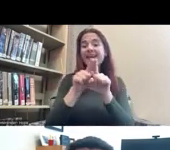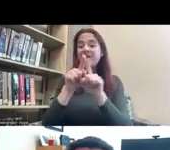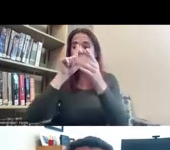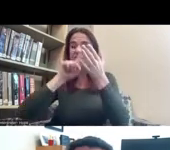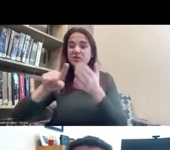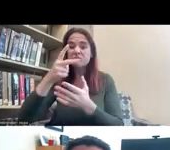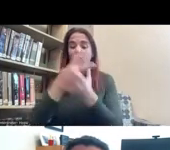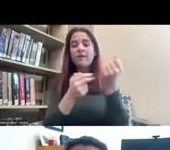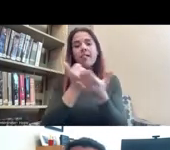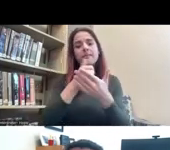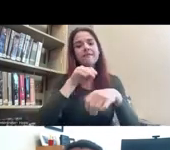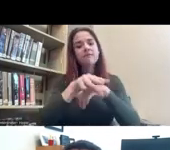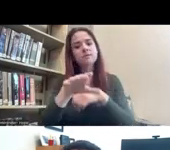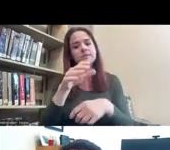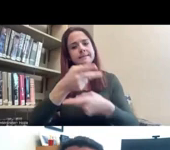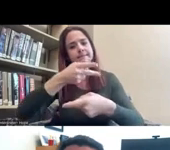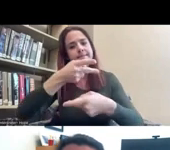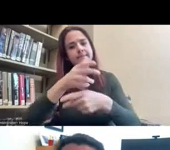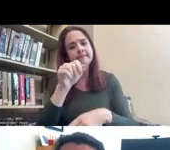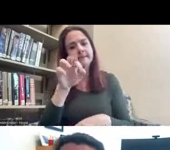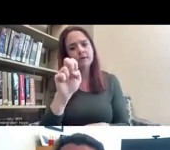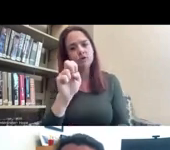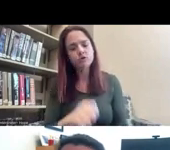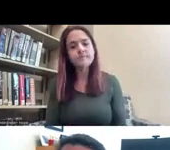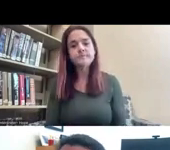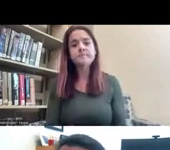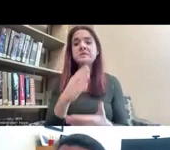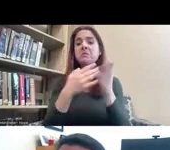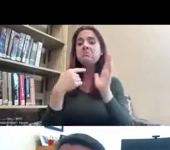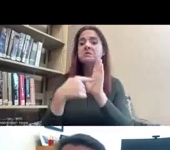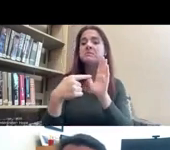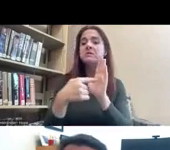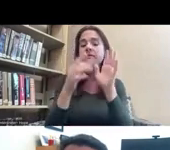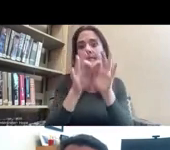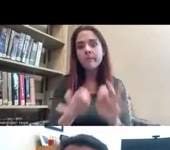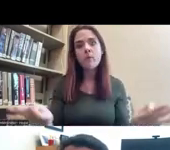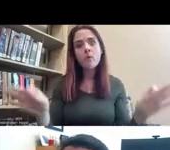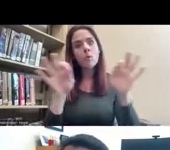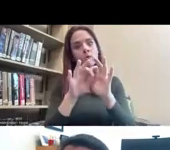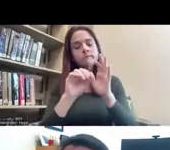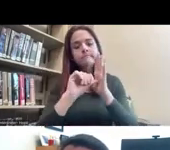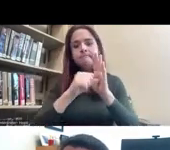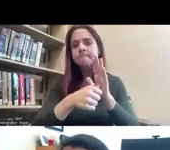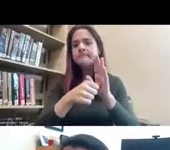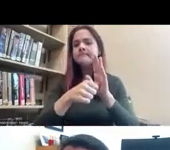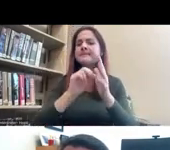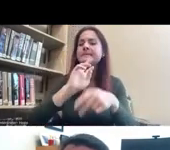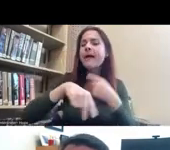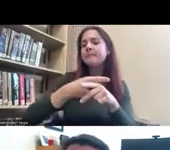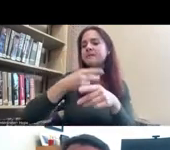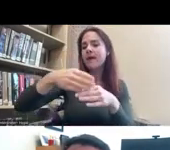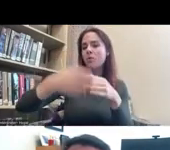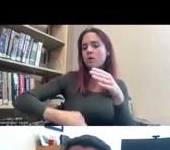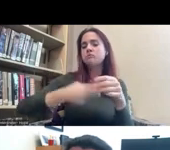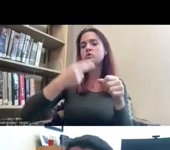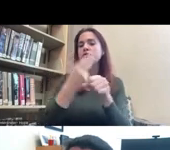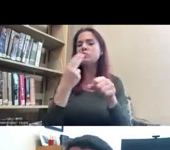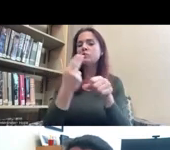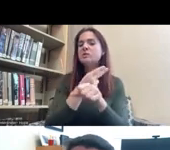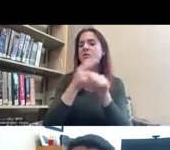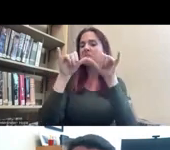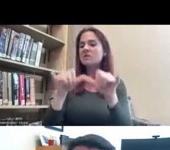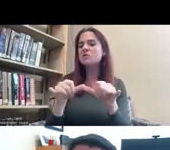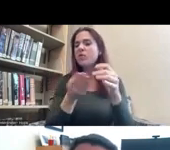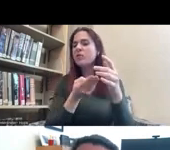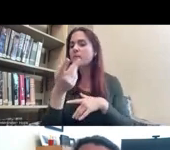care. So, some examples of some really important types of outcomes that are measured by different PROs